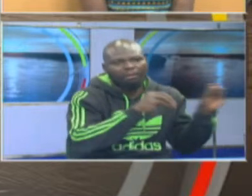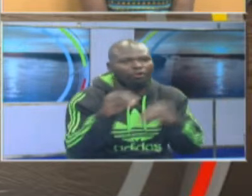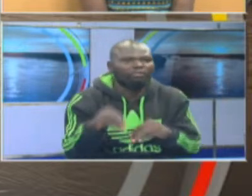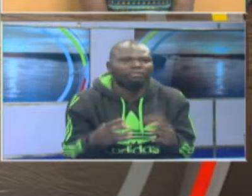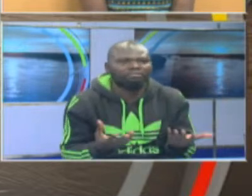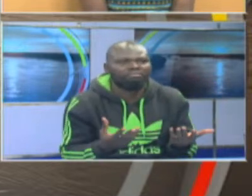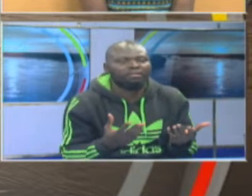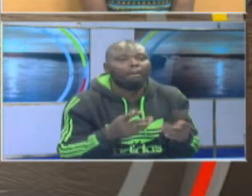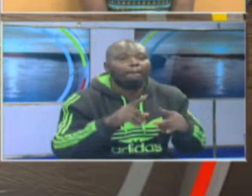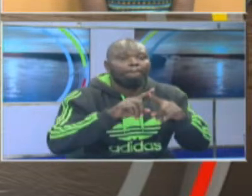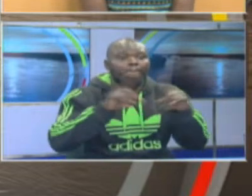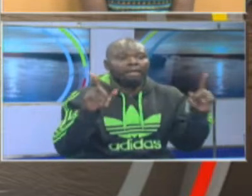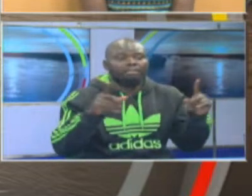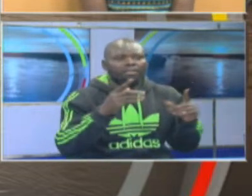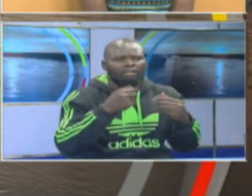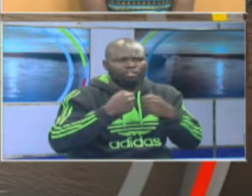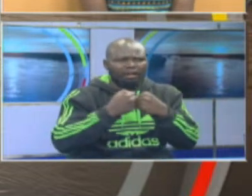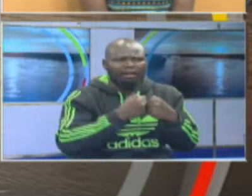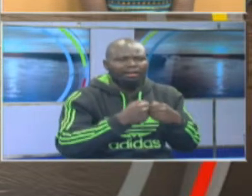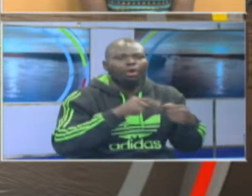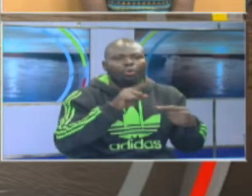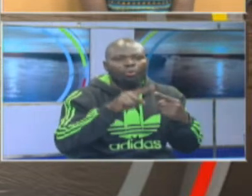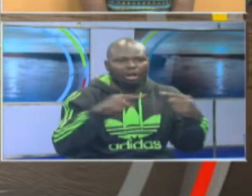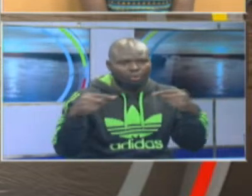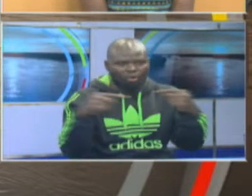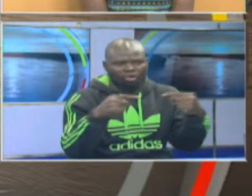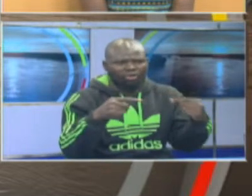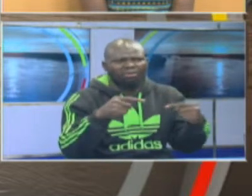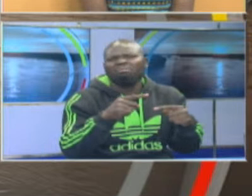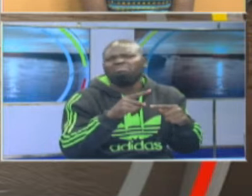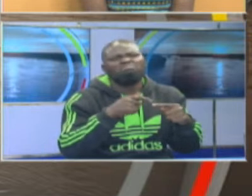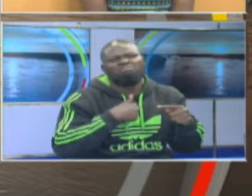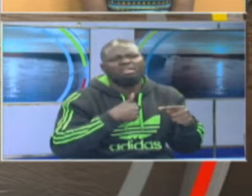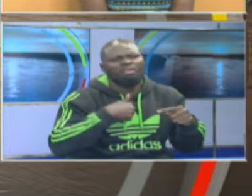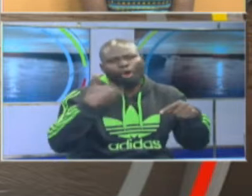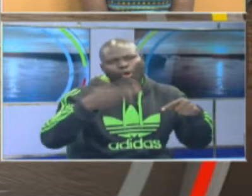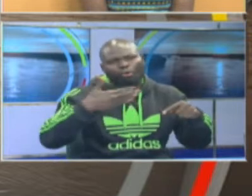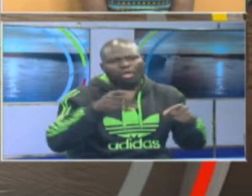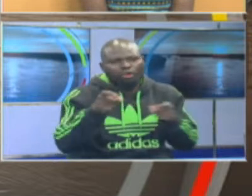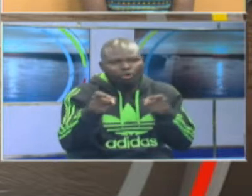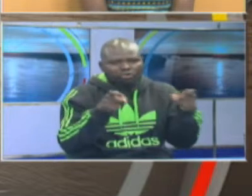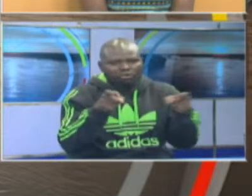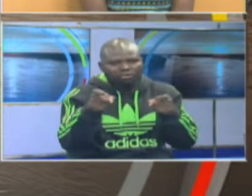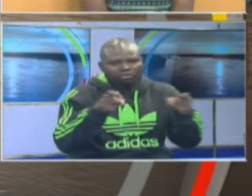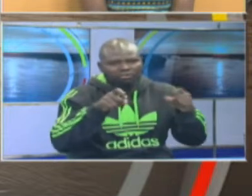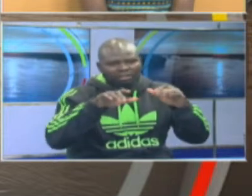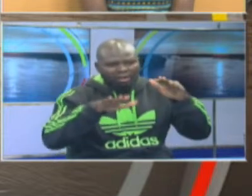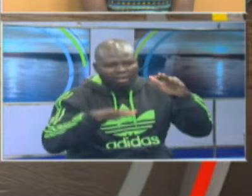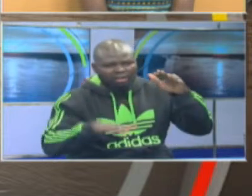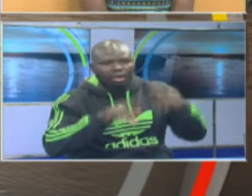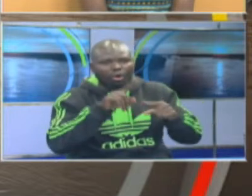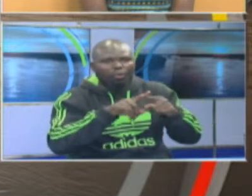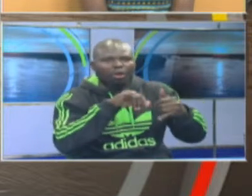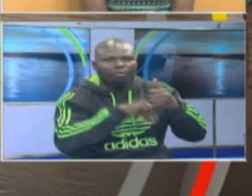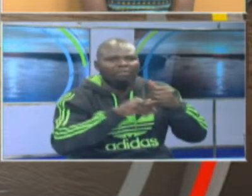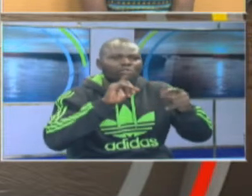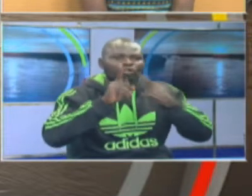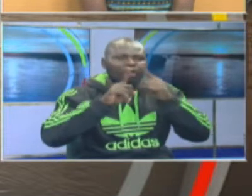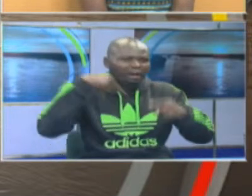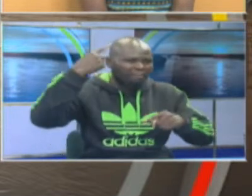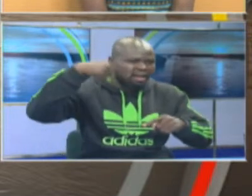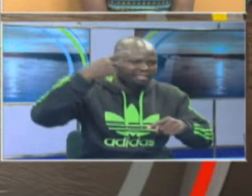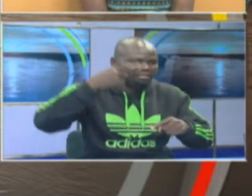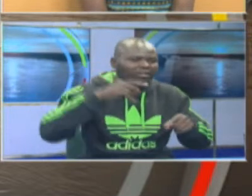we wanted to get married, and that's what we did. But the challenge is when we have some quarrels, we try to